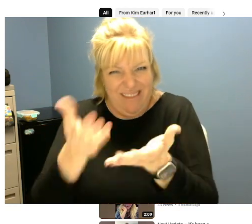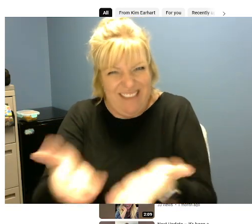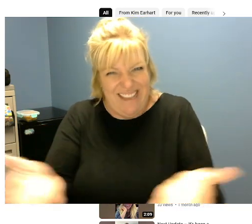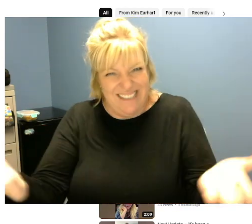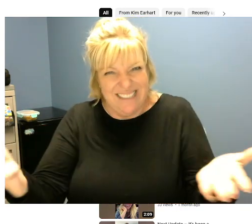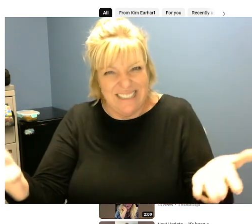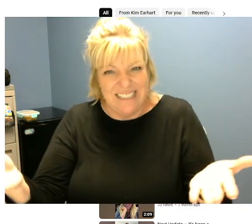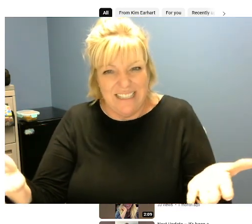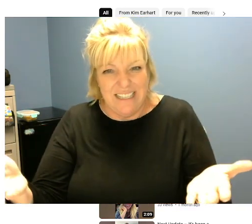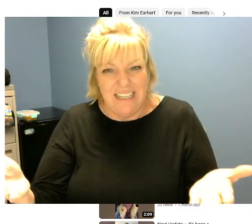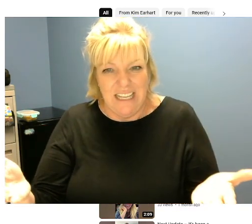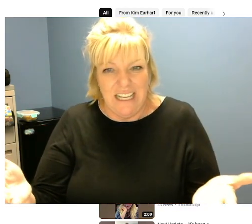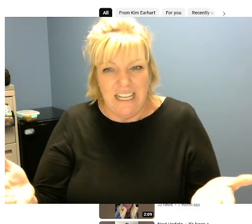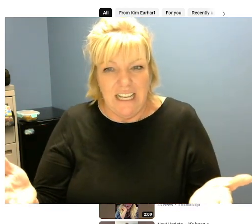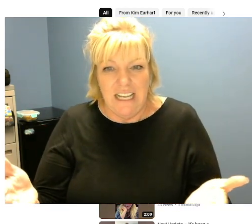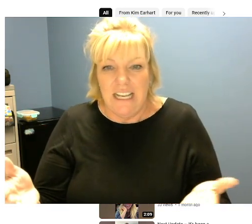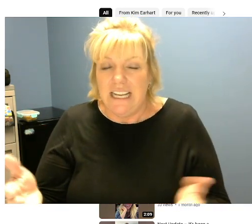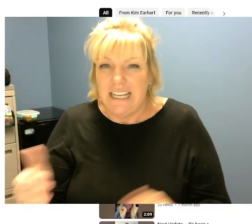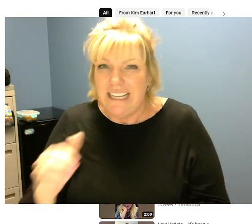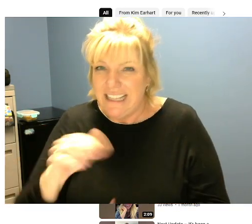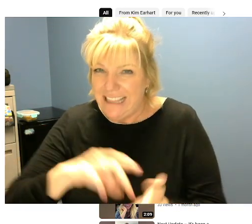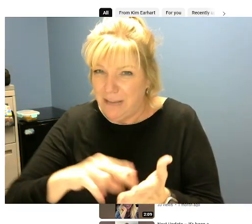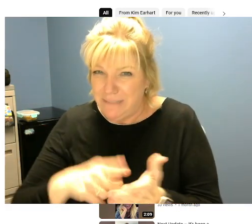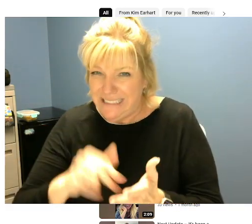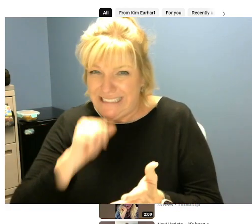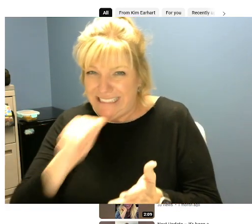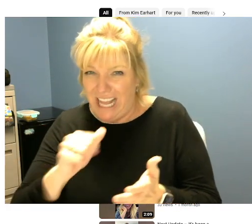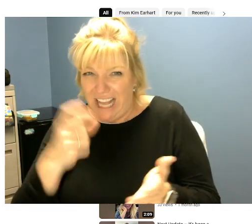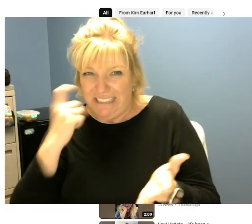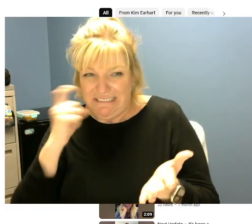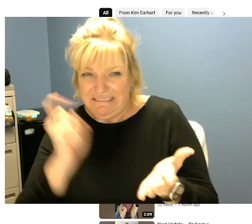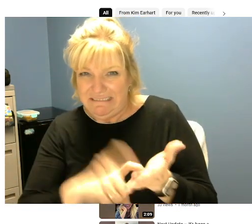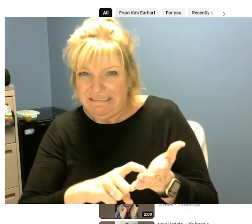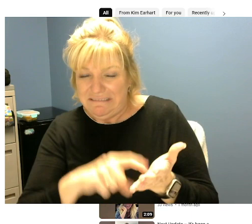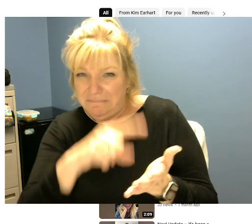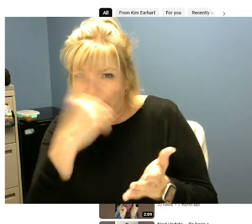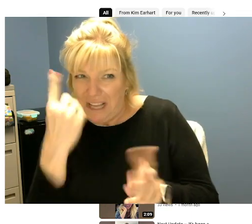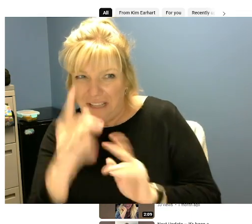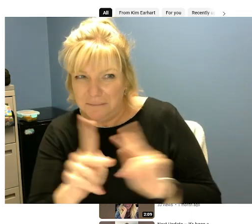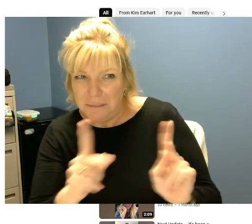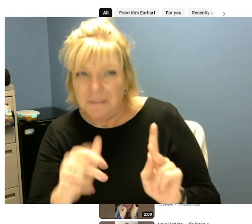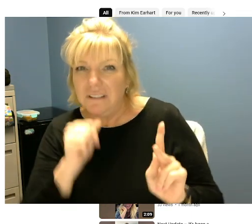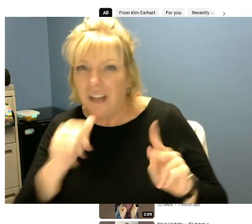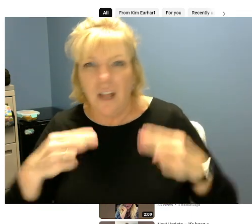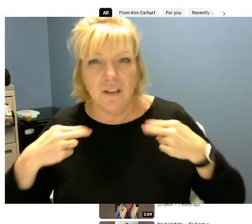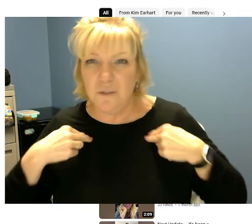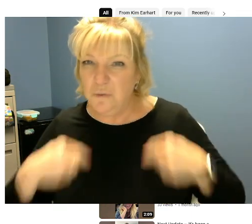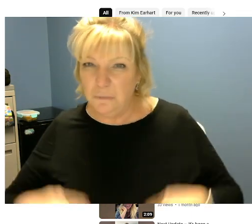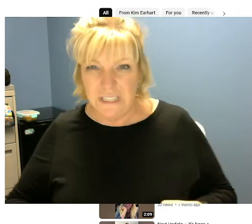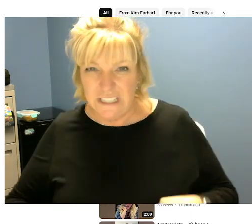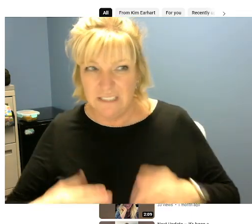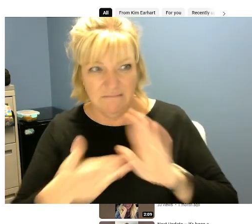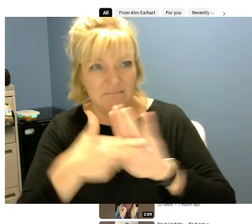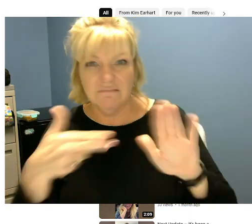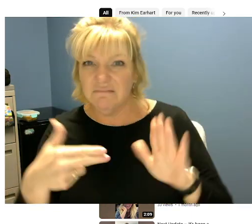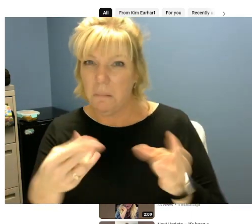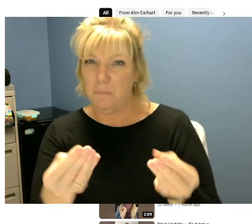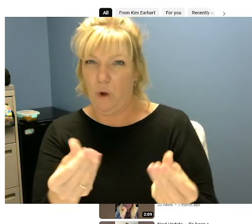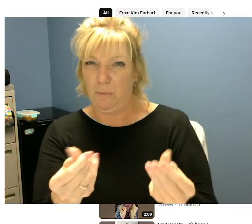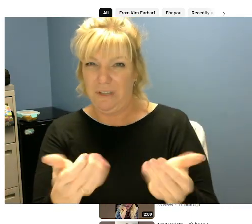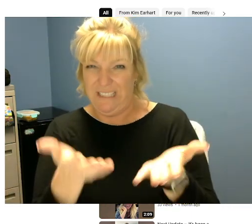but it doesn't recognize people as human. It recognizes them still as property. And women tell